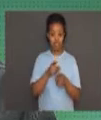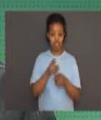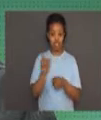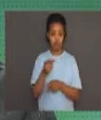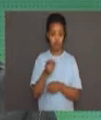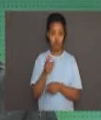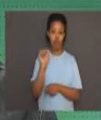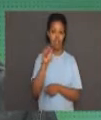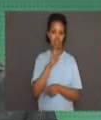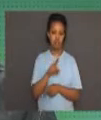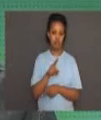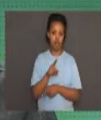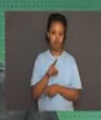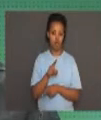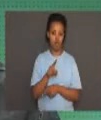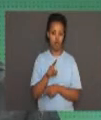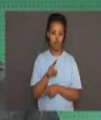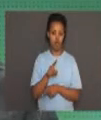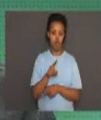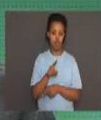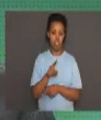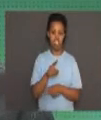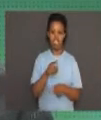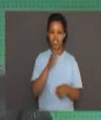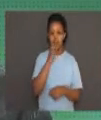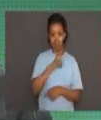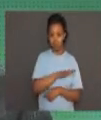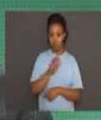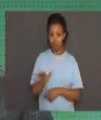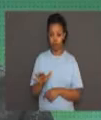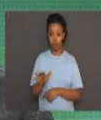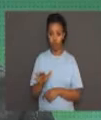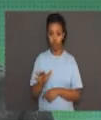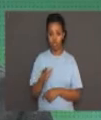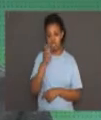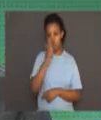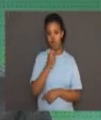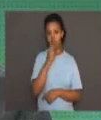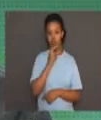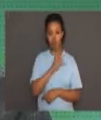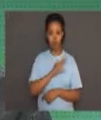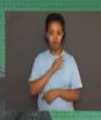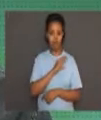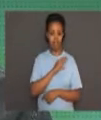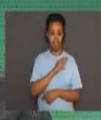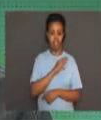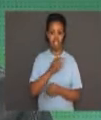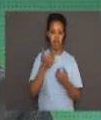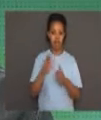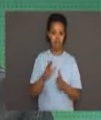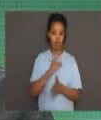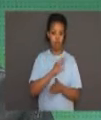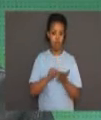yes. It is possible for the offspring to show signs of their parents'